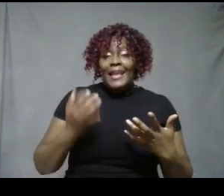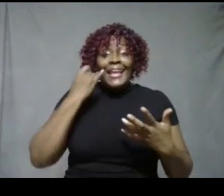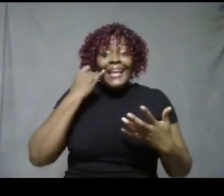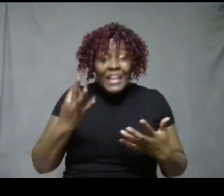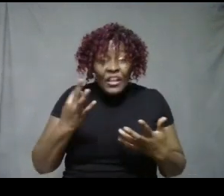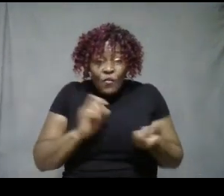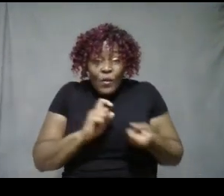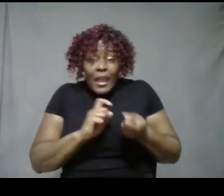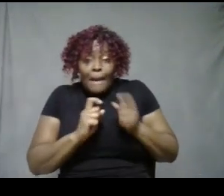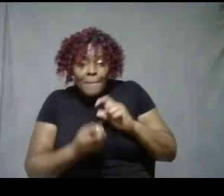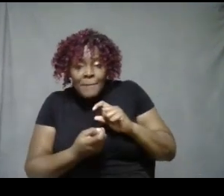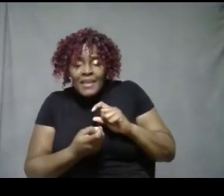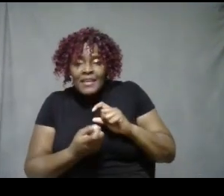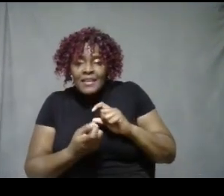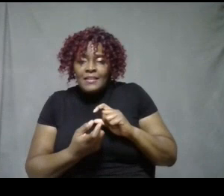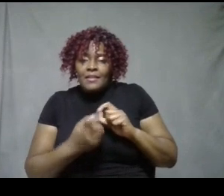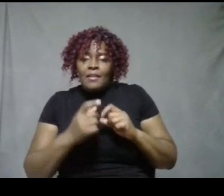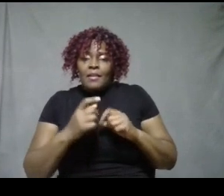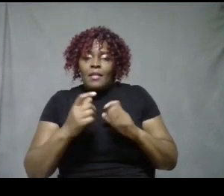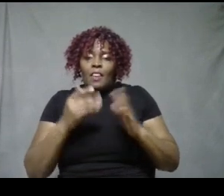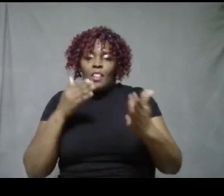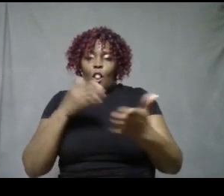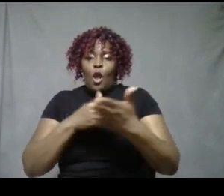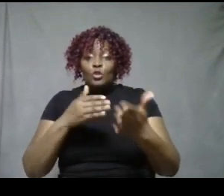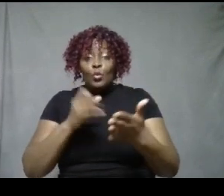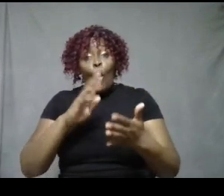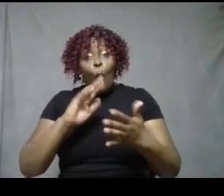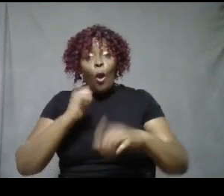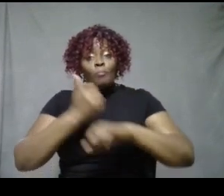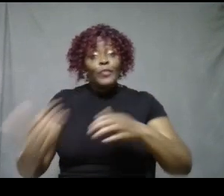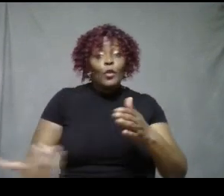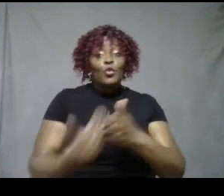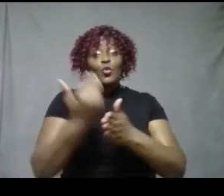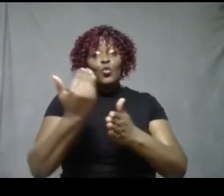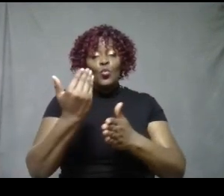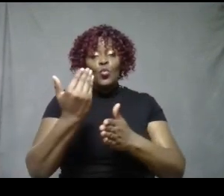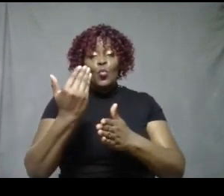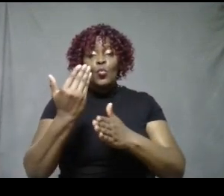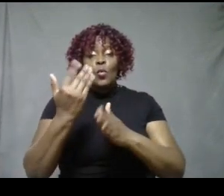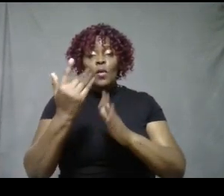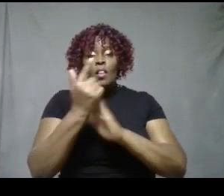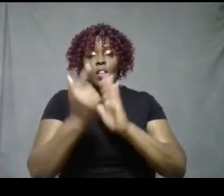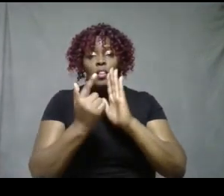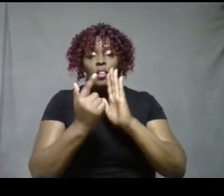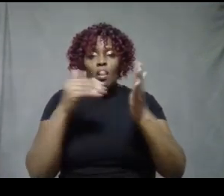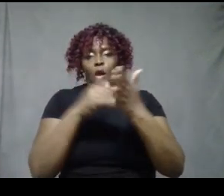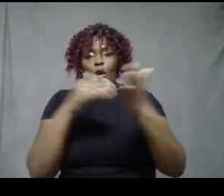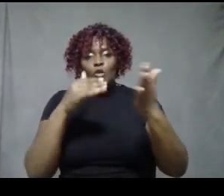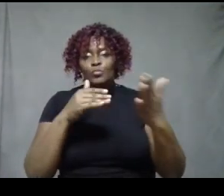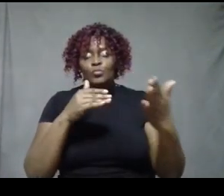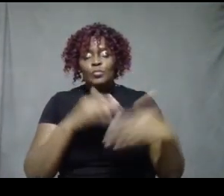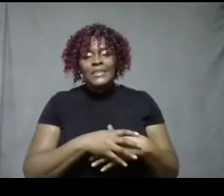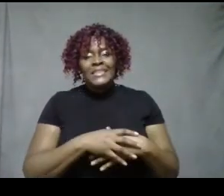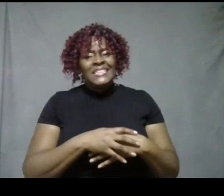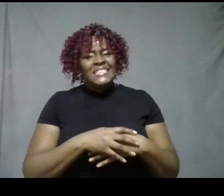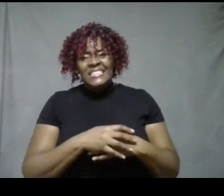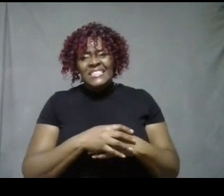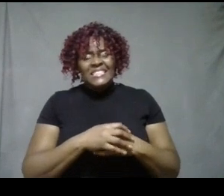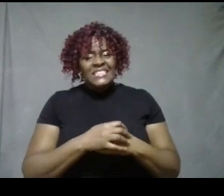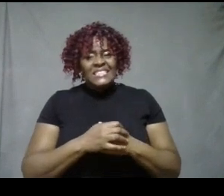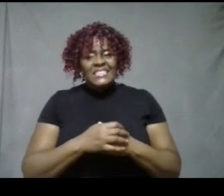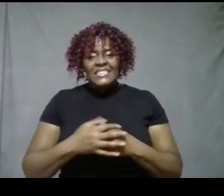amended or a new lawsuit was filed, absent us being able to find out any